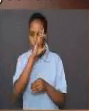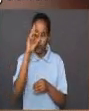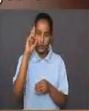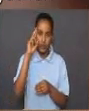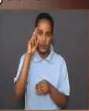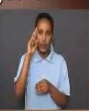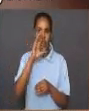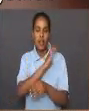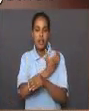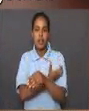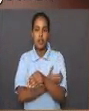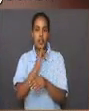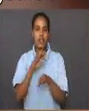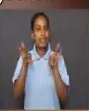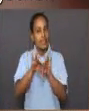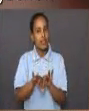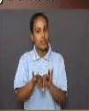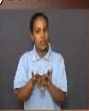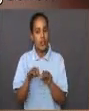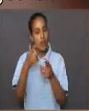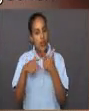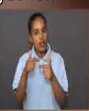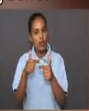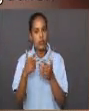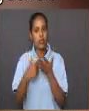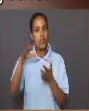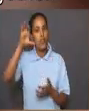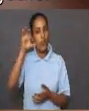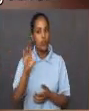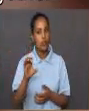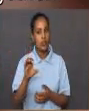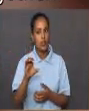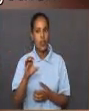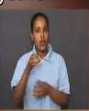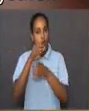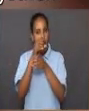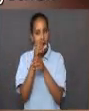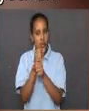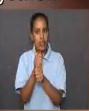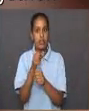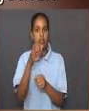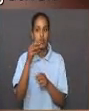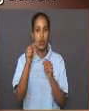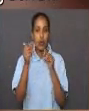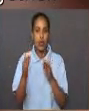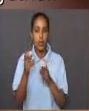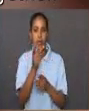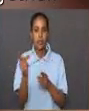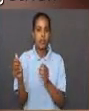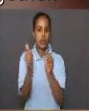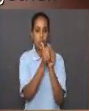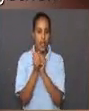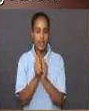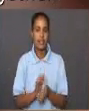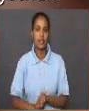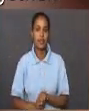endothermic because energy is needed to overcome the forces holding the solute